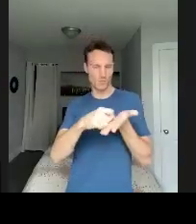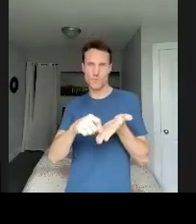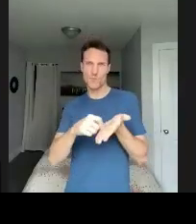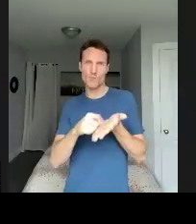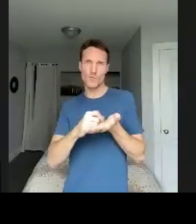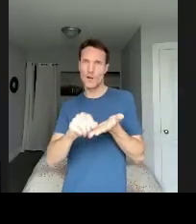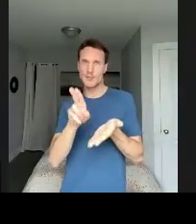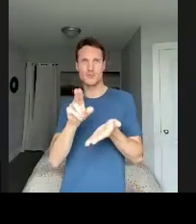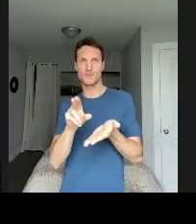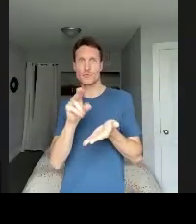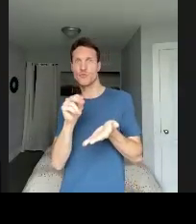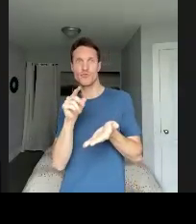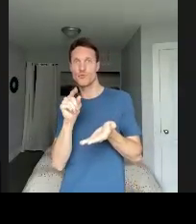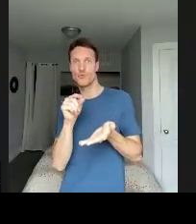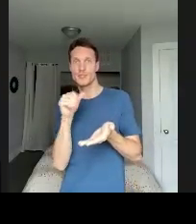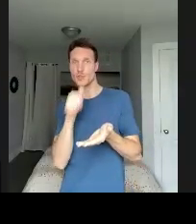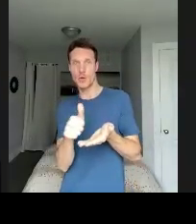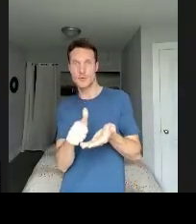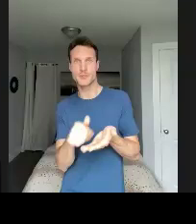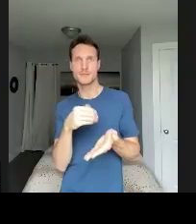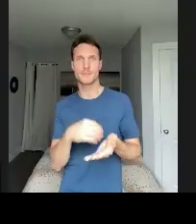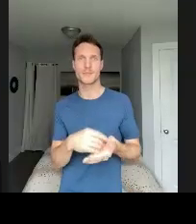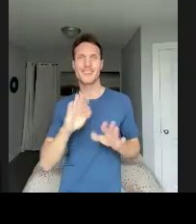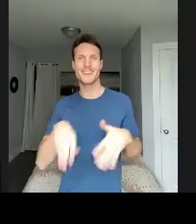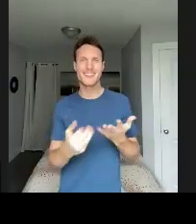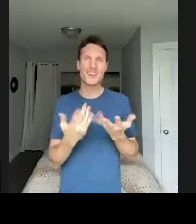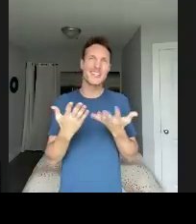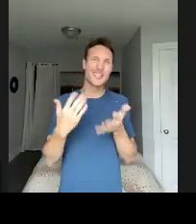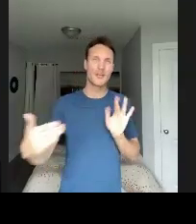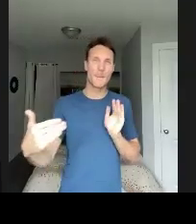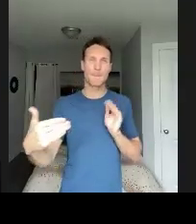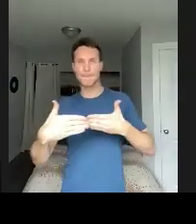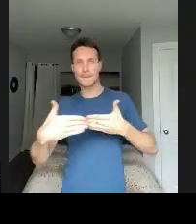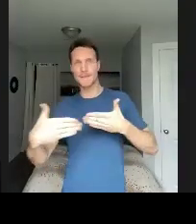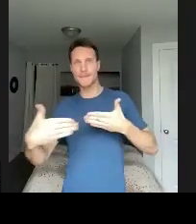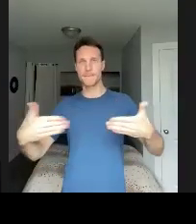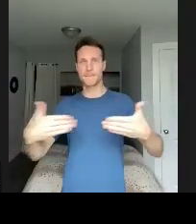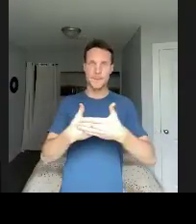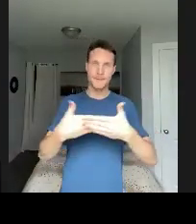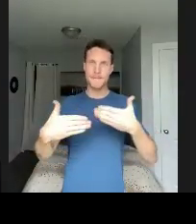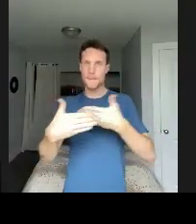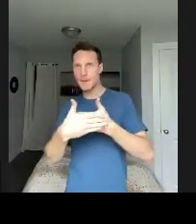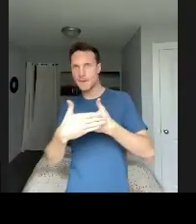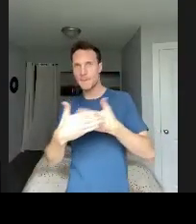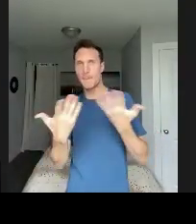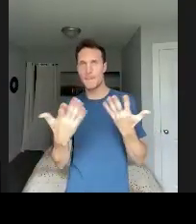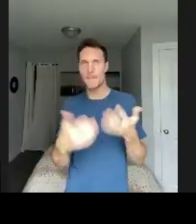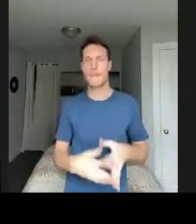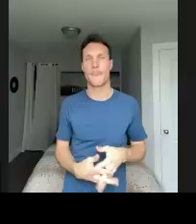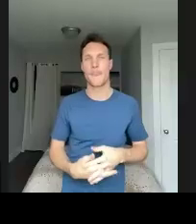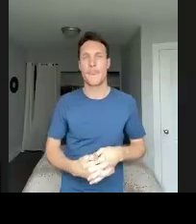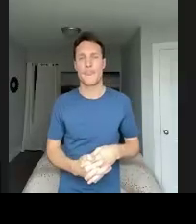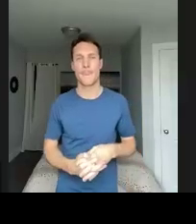to kind of the protections that the rule affords, and how that kind of intersects with the person-centered service plan and